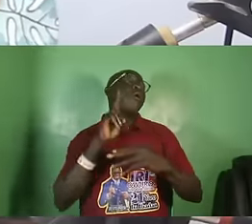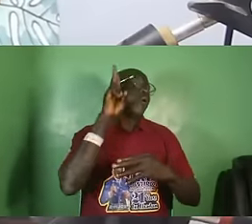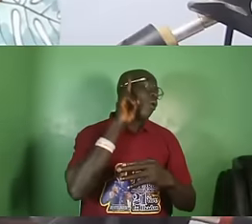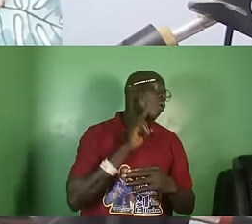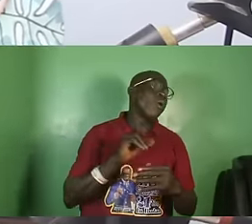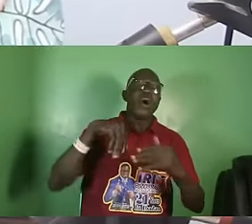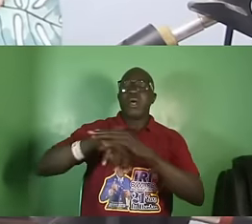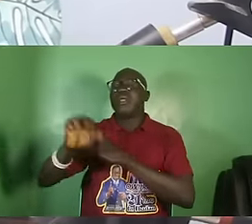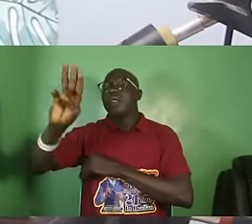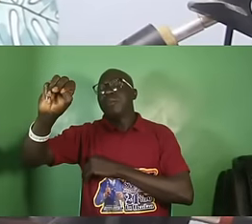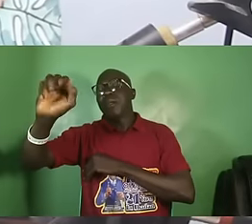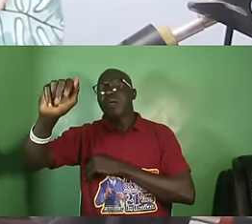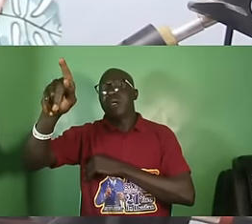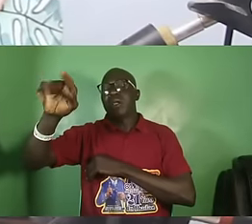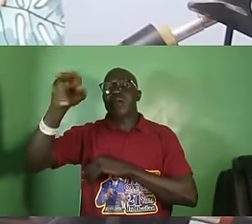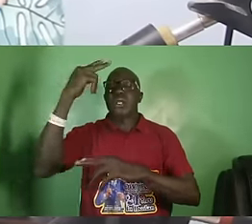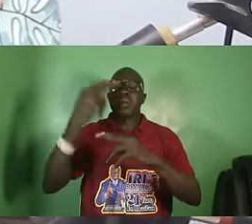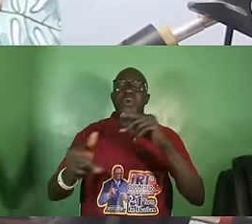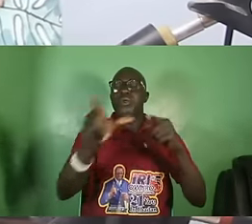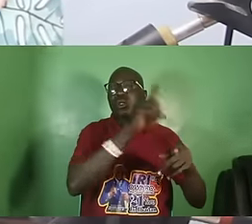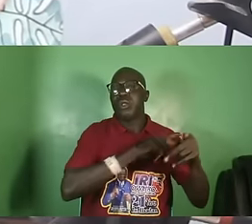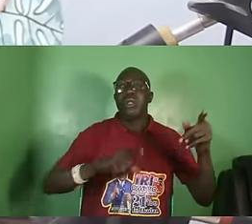House. In Mako. In Mako. No Konuwa. In the